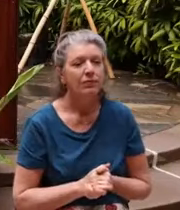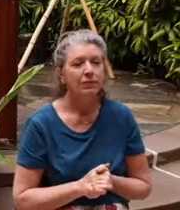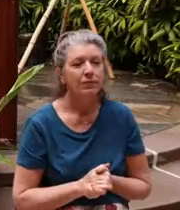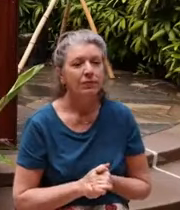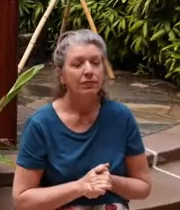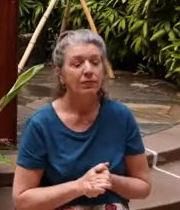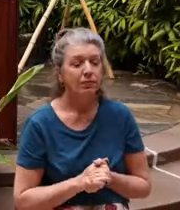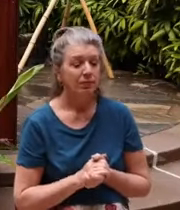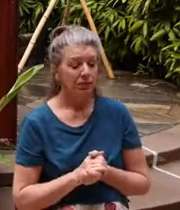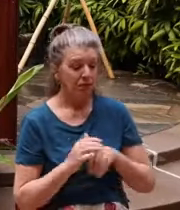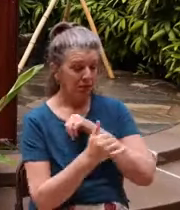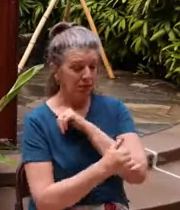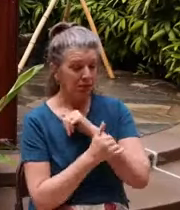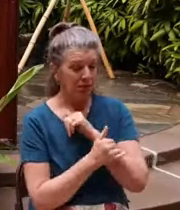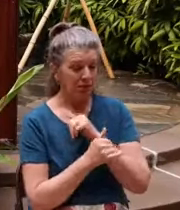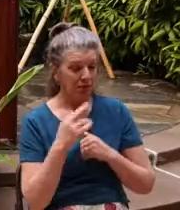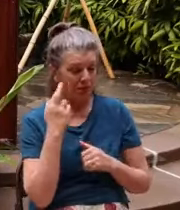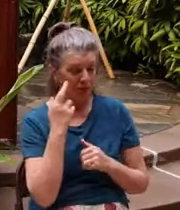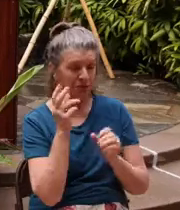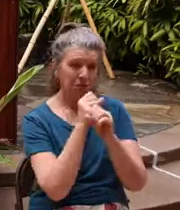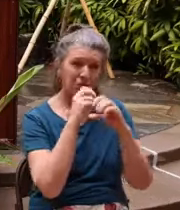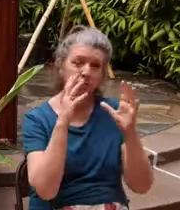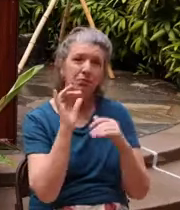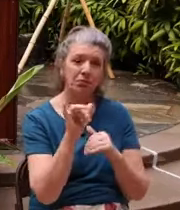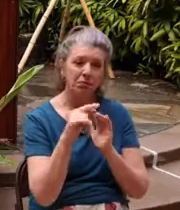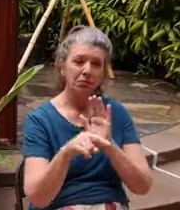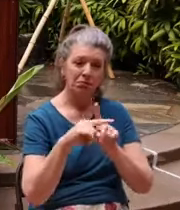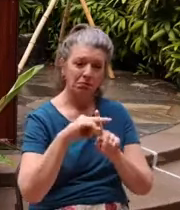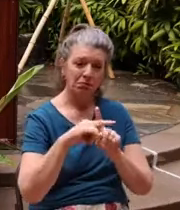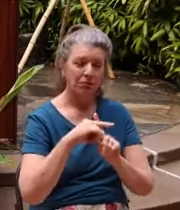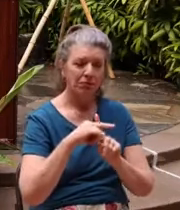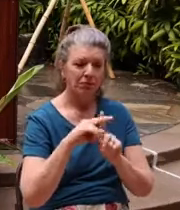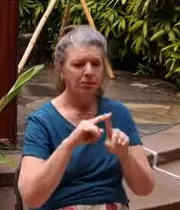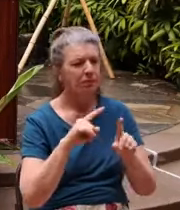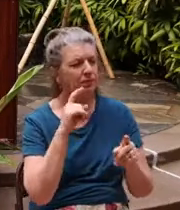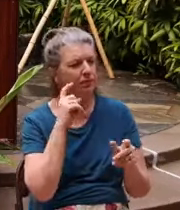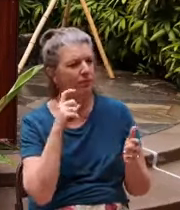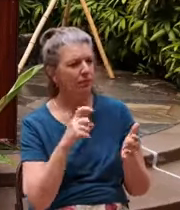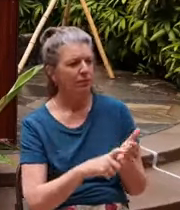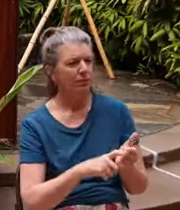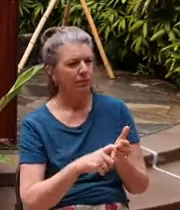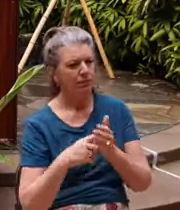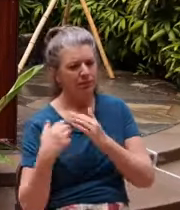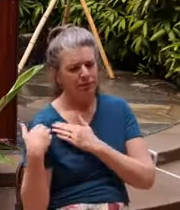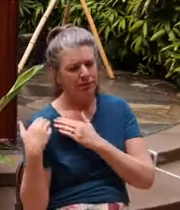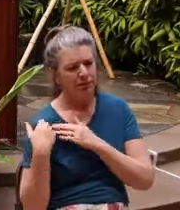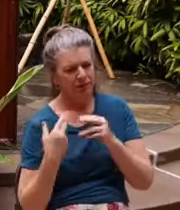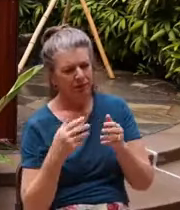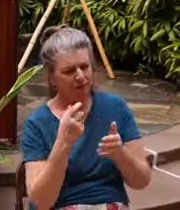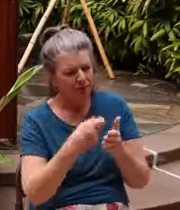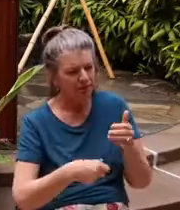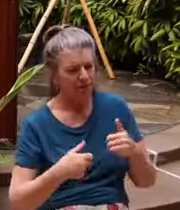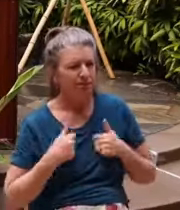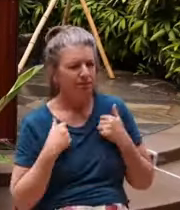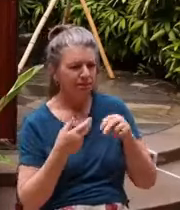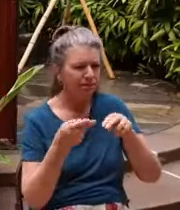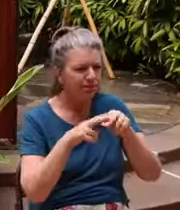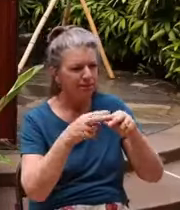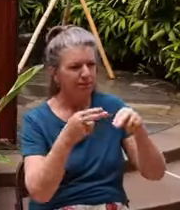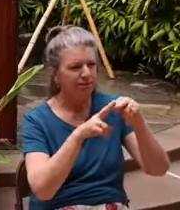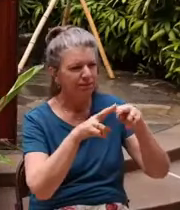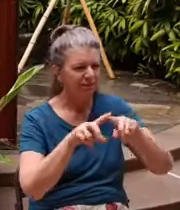While the county finds itself in a positive position, we recognize the burden of the ever-increasing cost of living is on